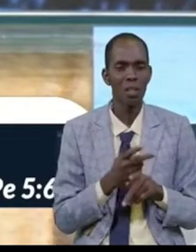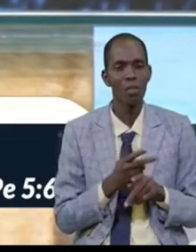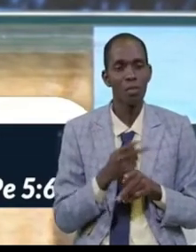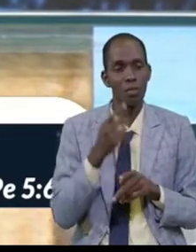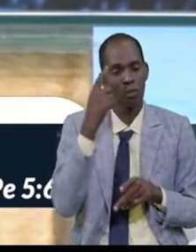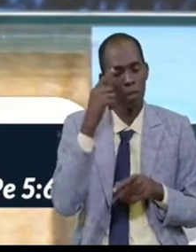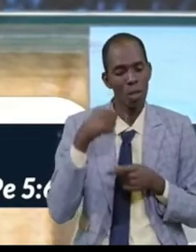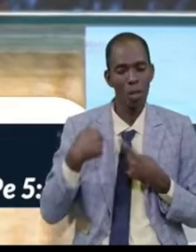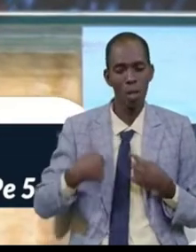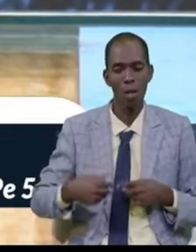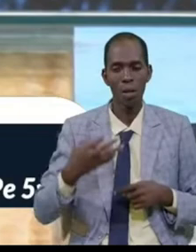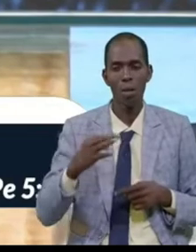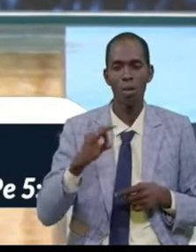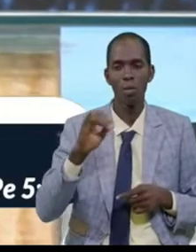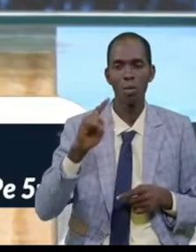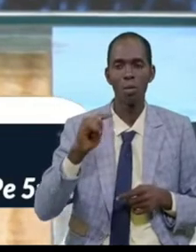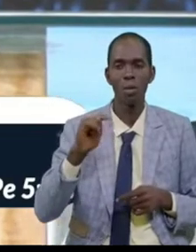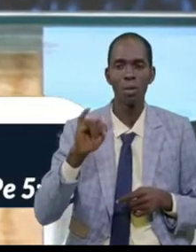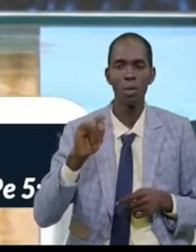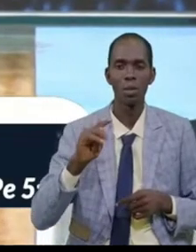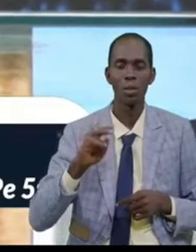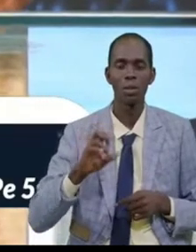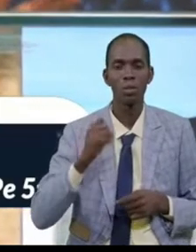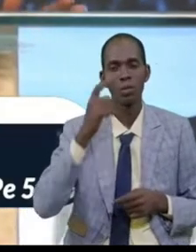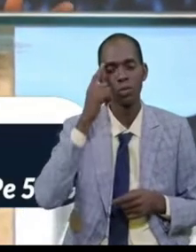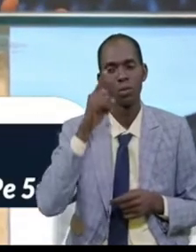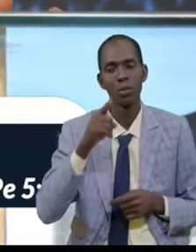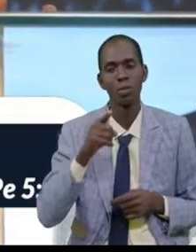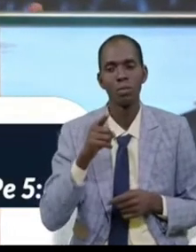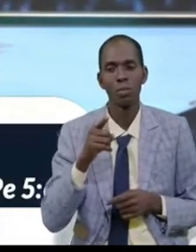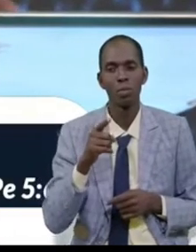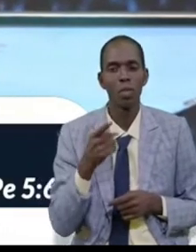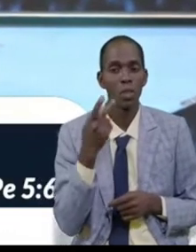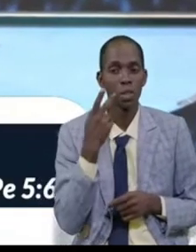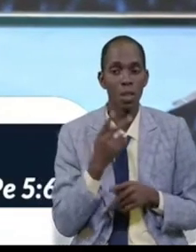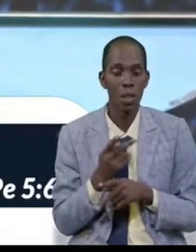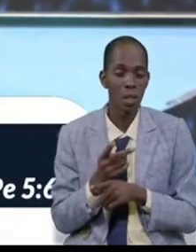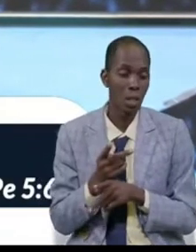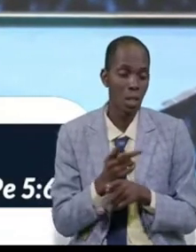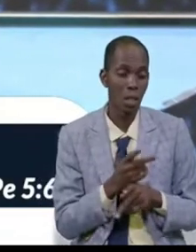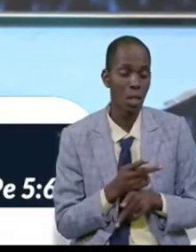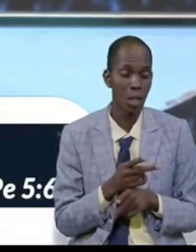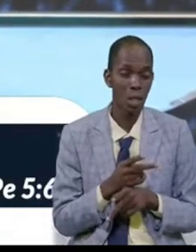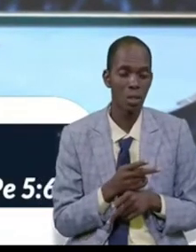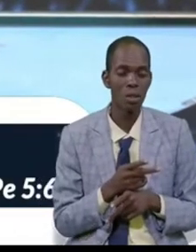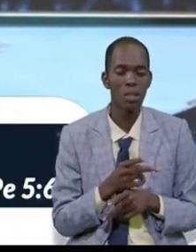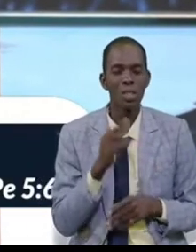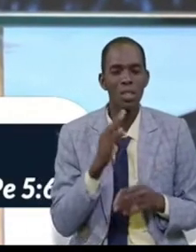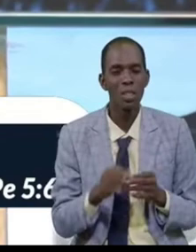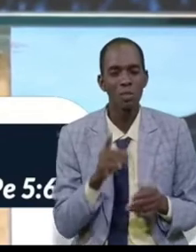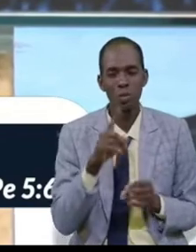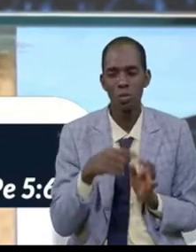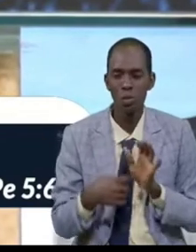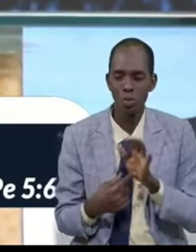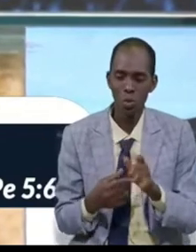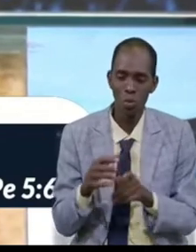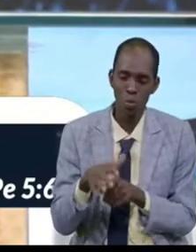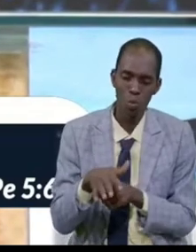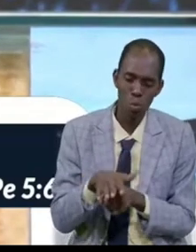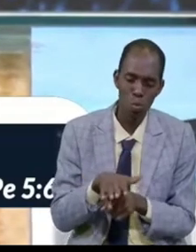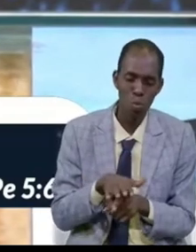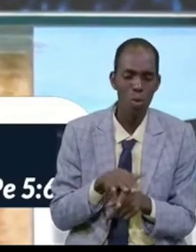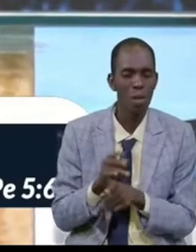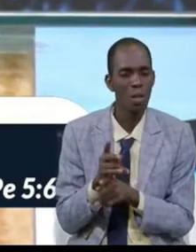you. When we talk of care, if the care is sluggish, if the care is slow, if